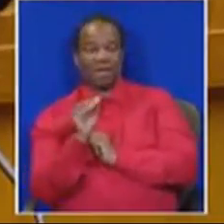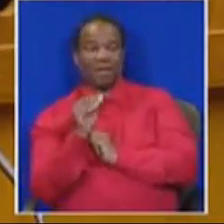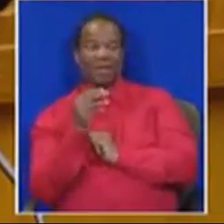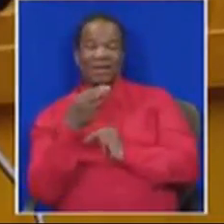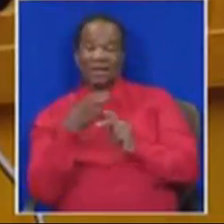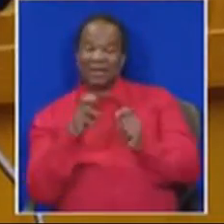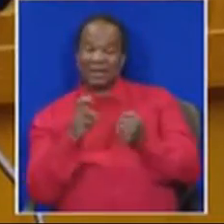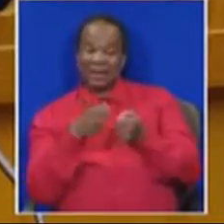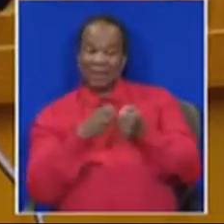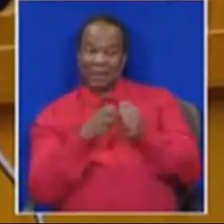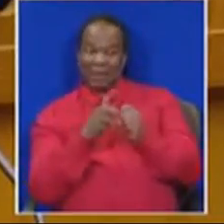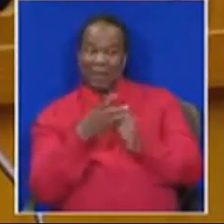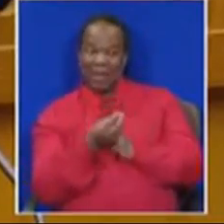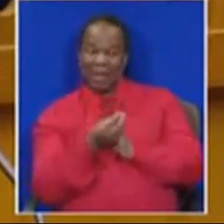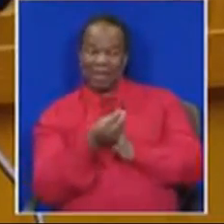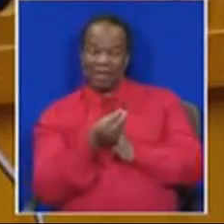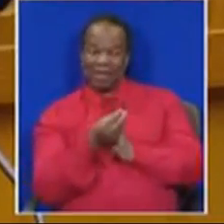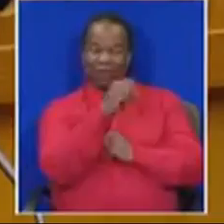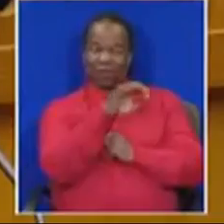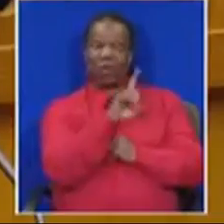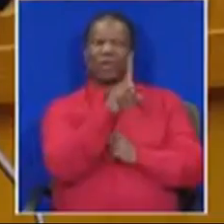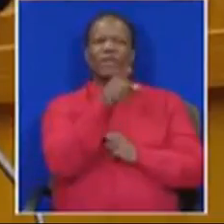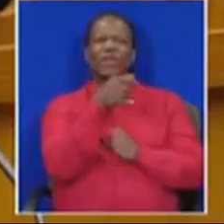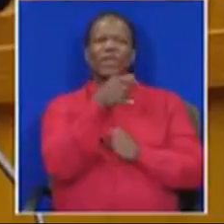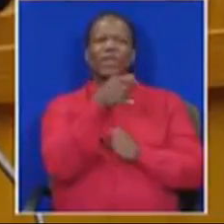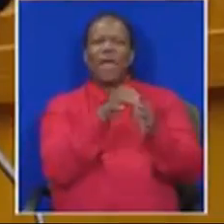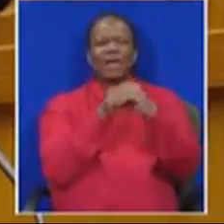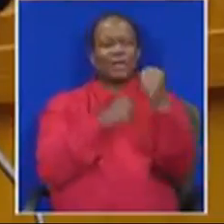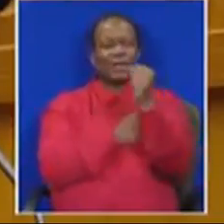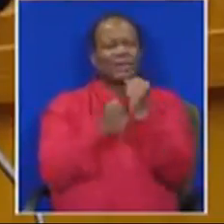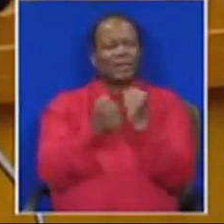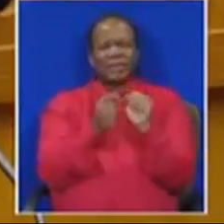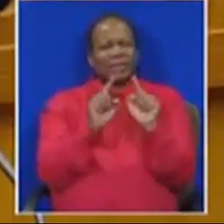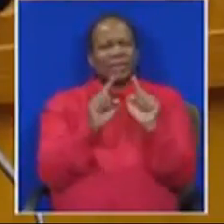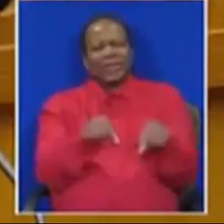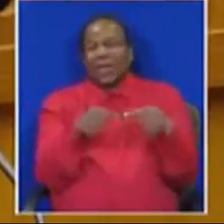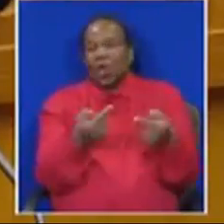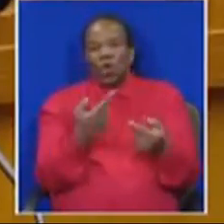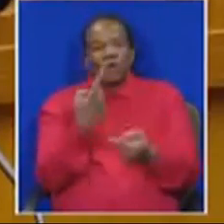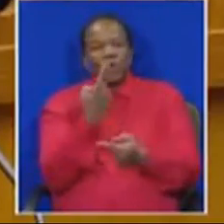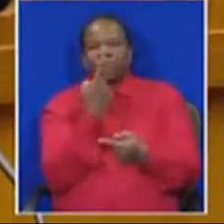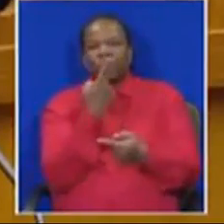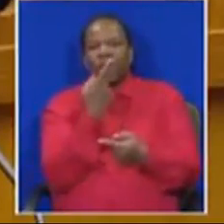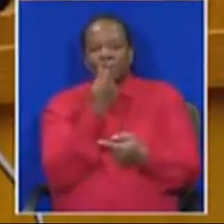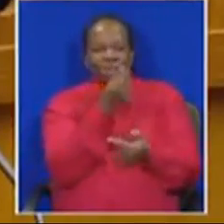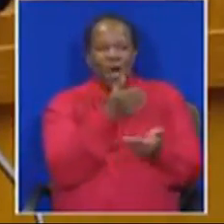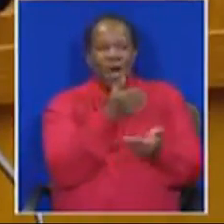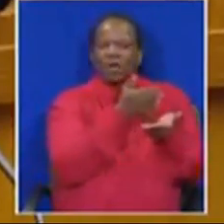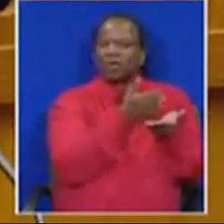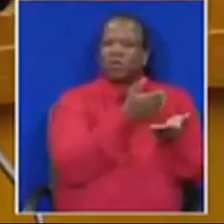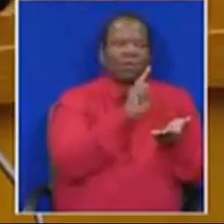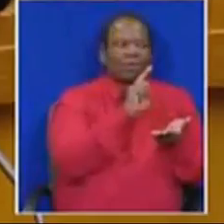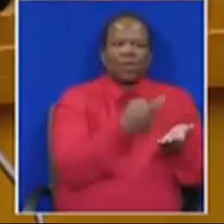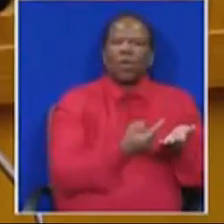are structural, that they do not have sufficient revenue streams to fund their own